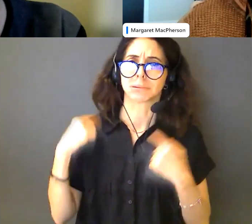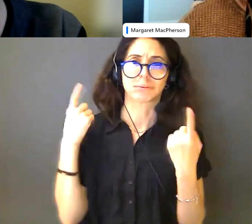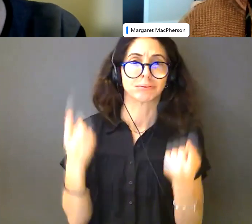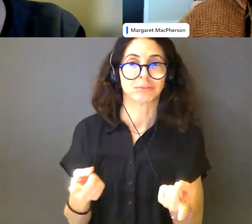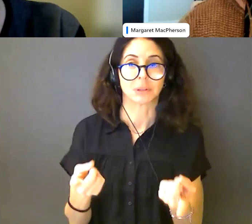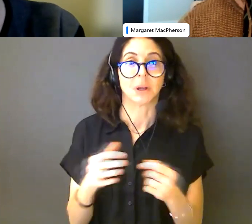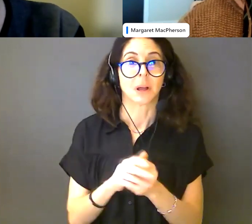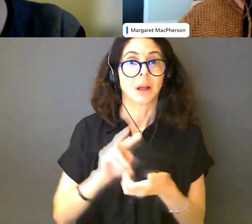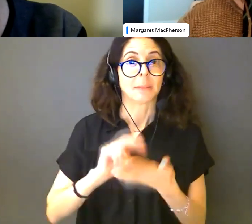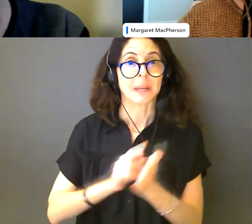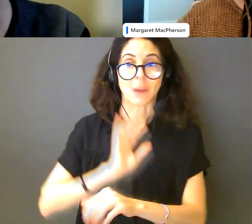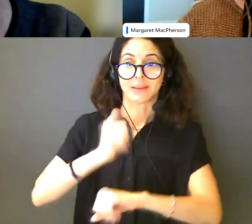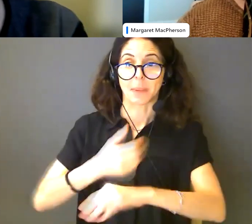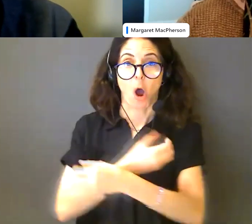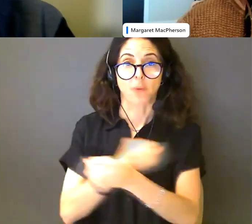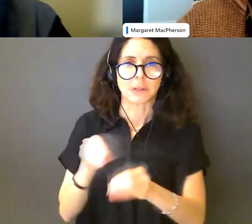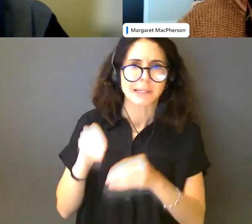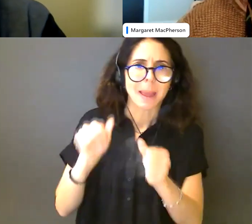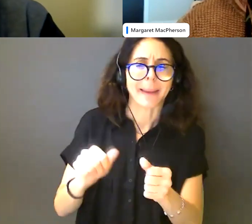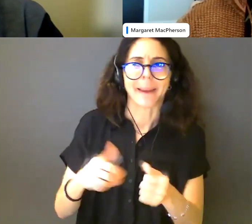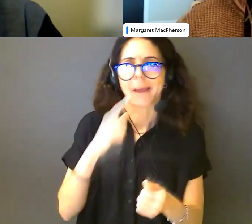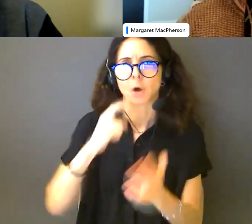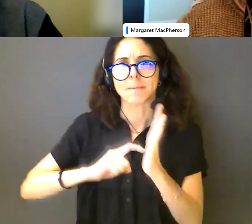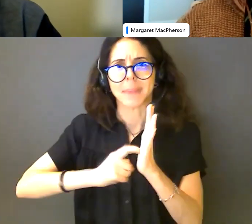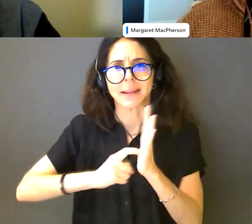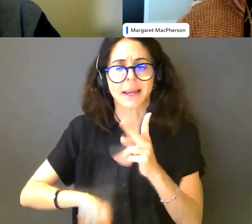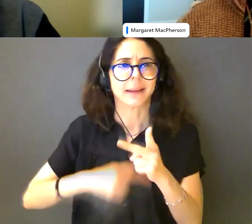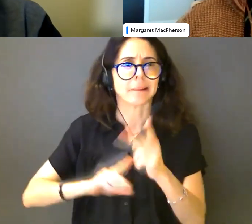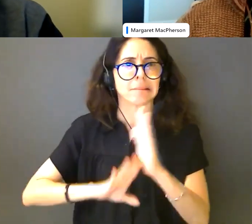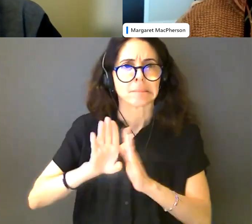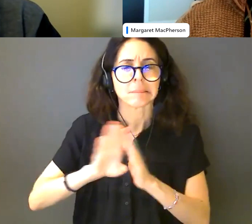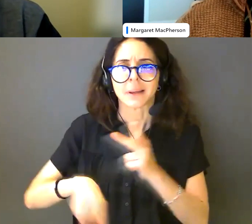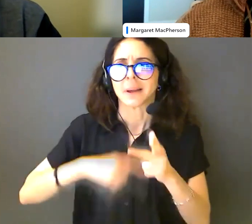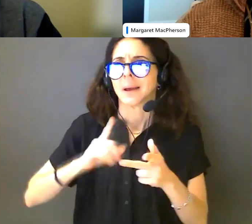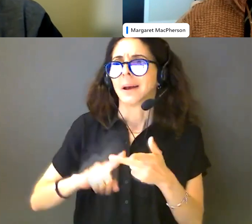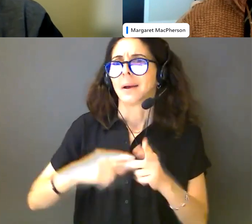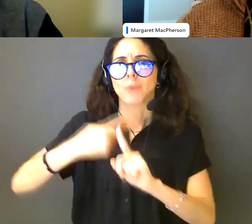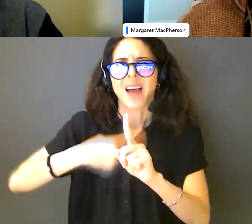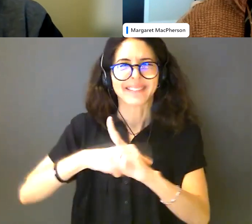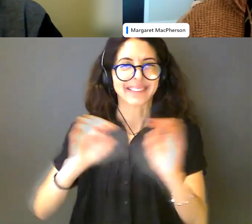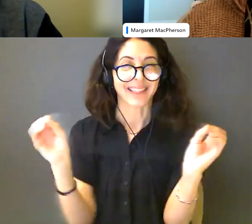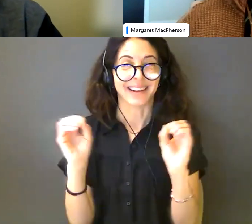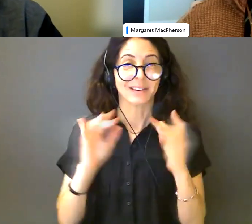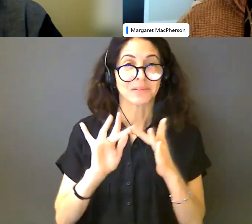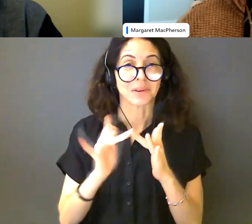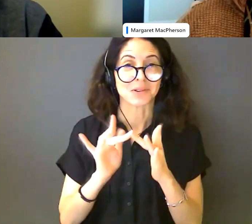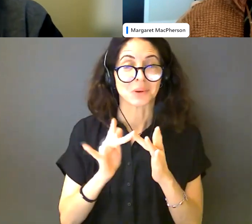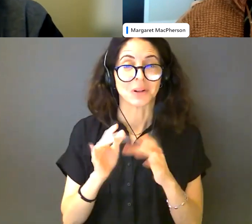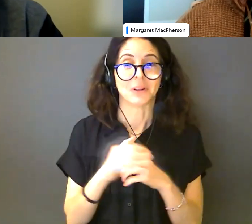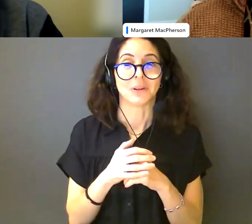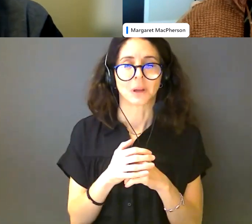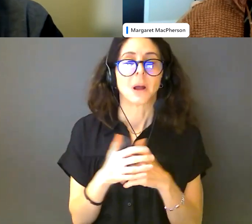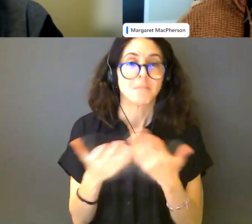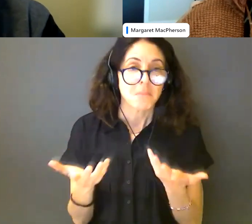no office expenses. There's no other cost of maintaining a store other than we have the cost